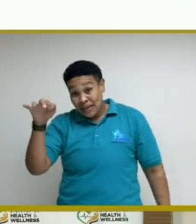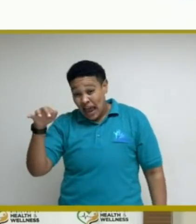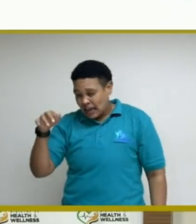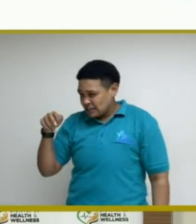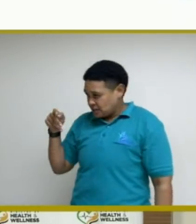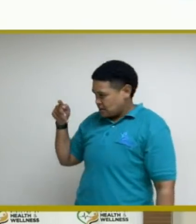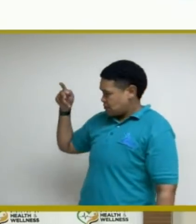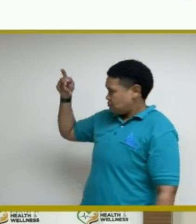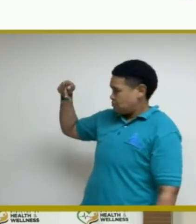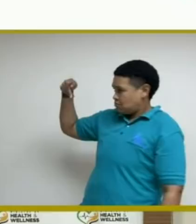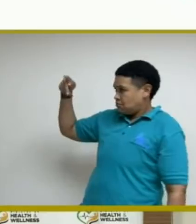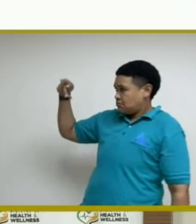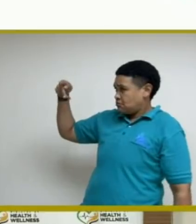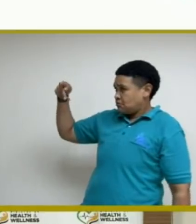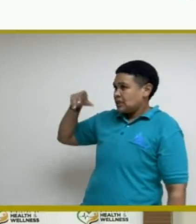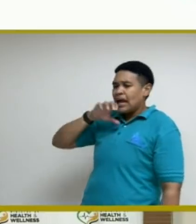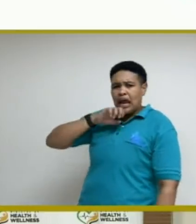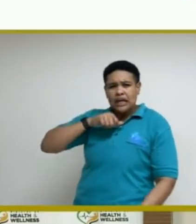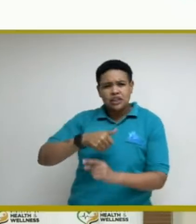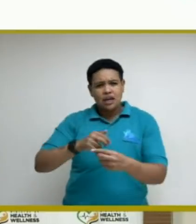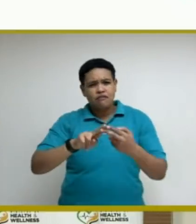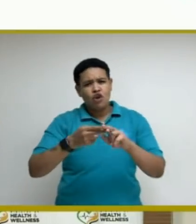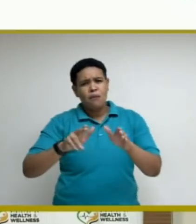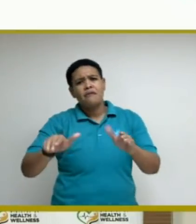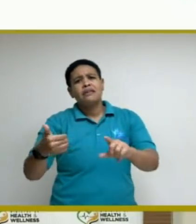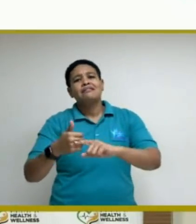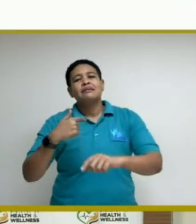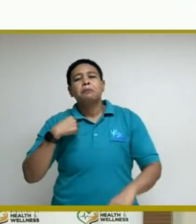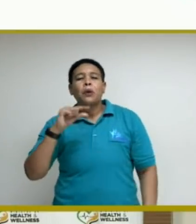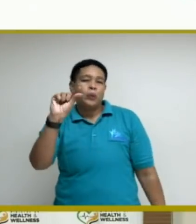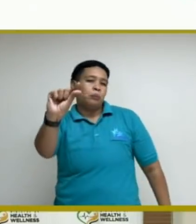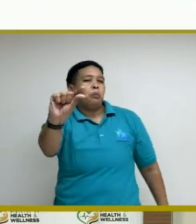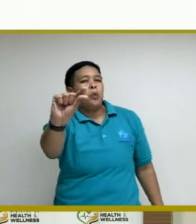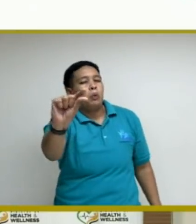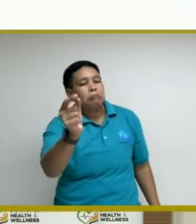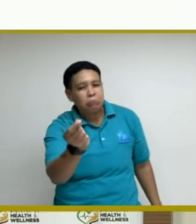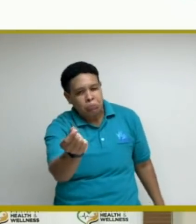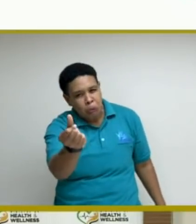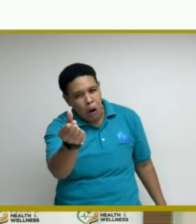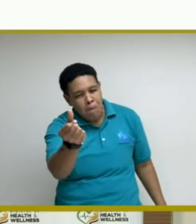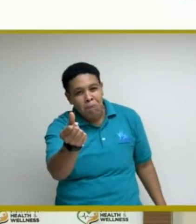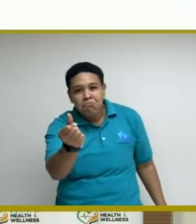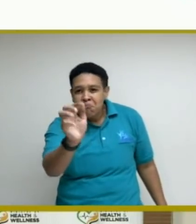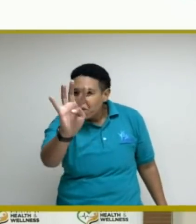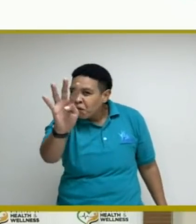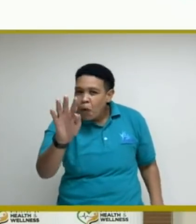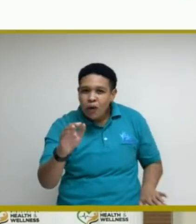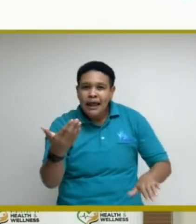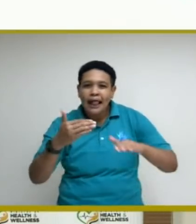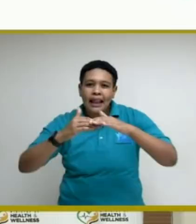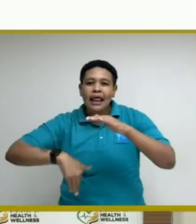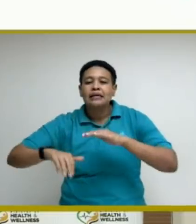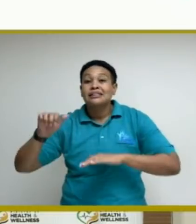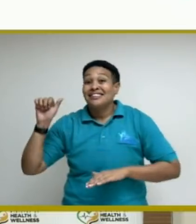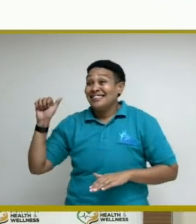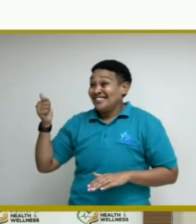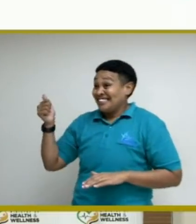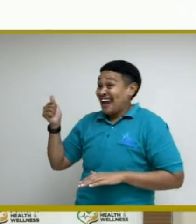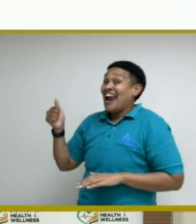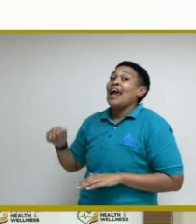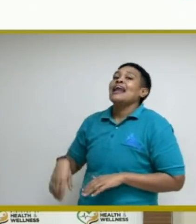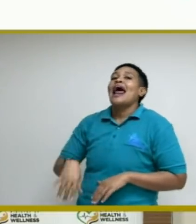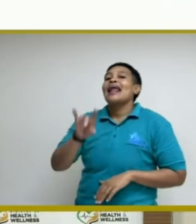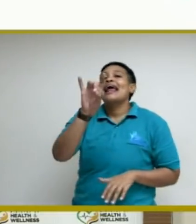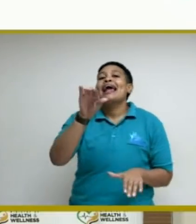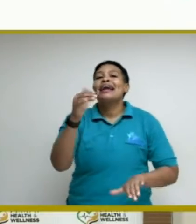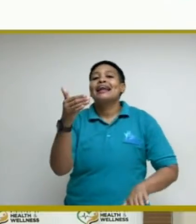age group, the number of deaths are low. 4 deaths less than 10 and 8 deaths in the 10 to